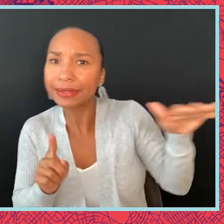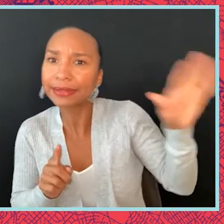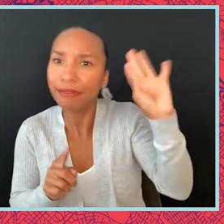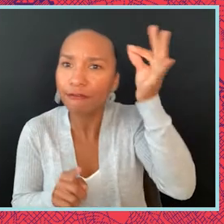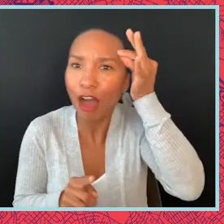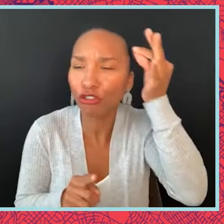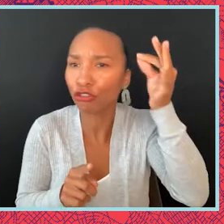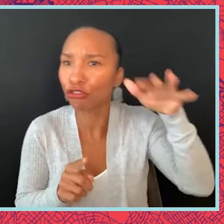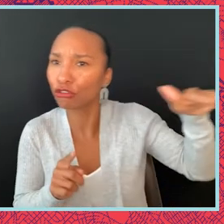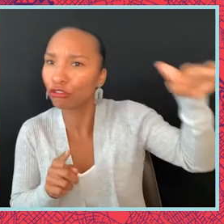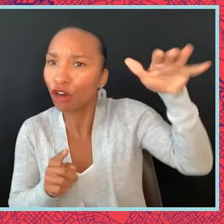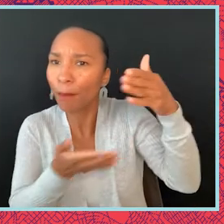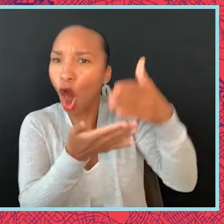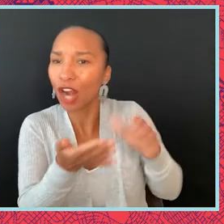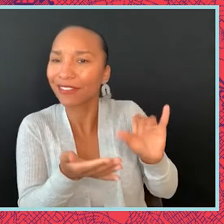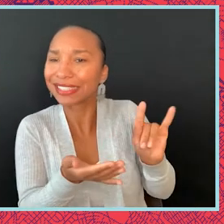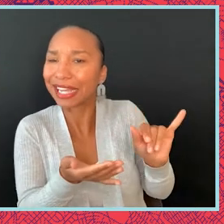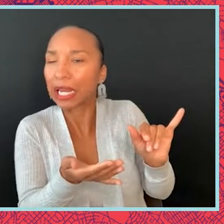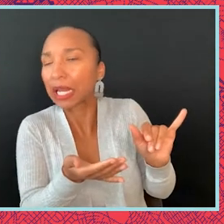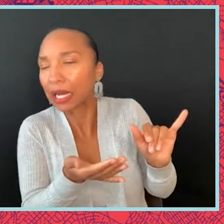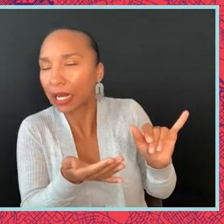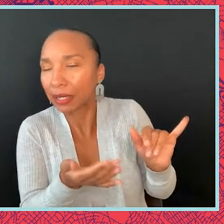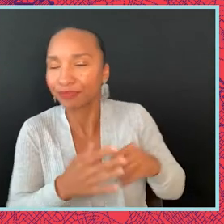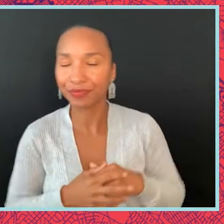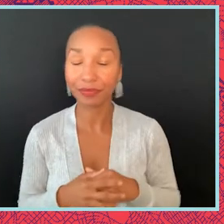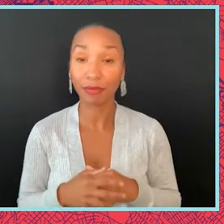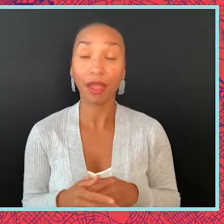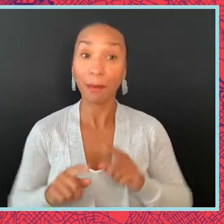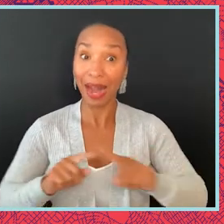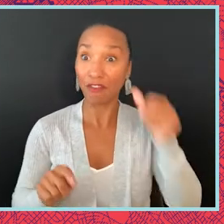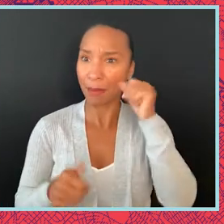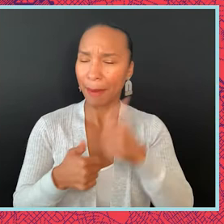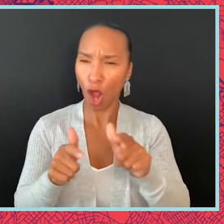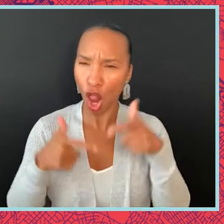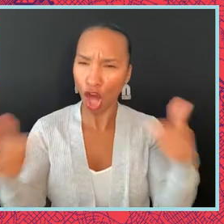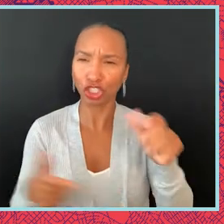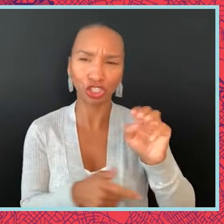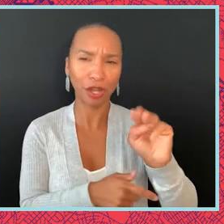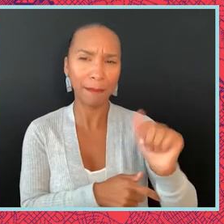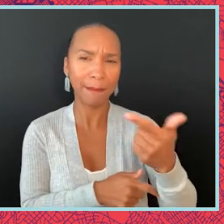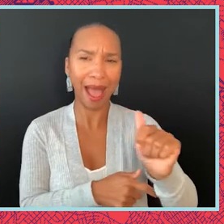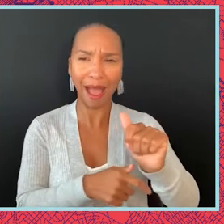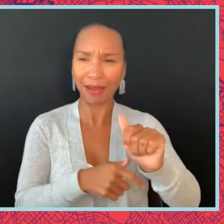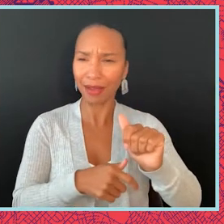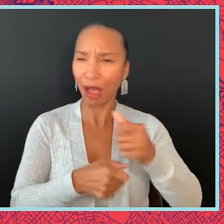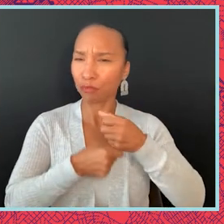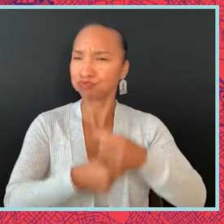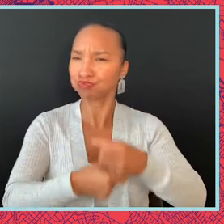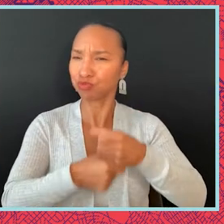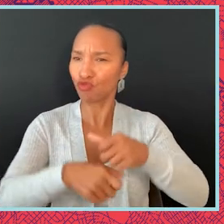federal part of the city. I mean, there are things, but I remember when there was a big MAGA rally and people were